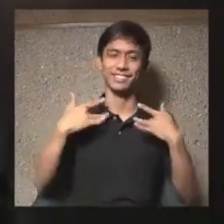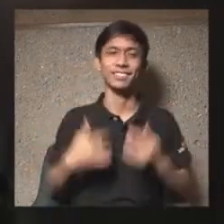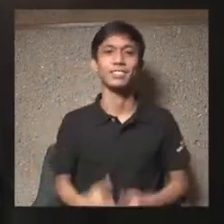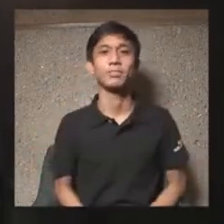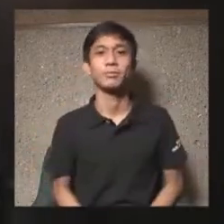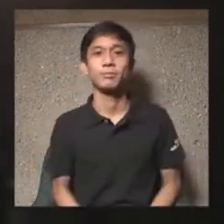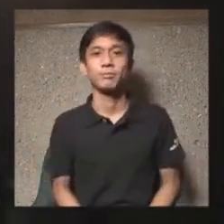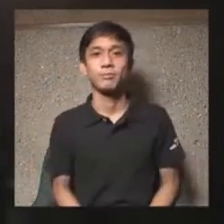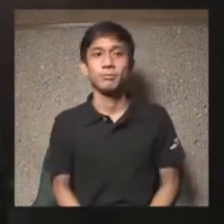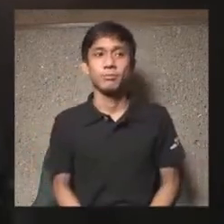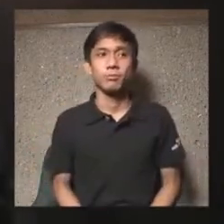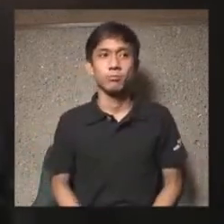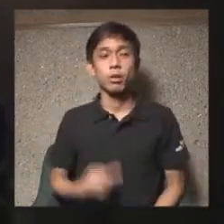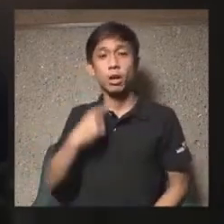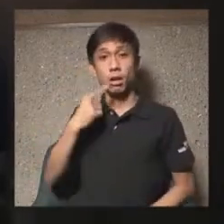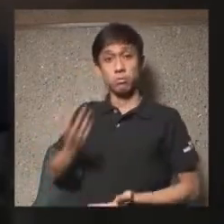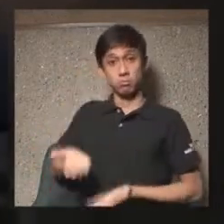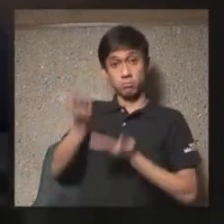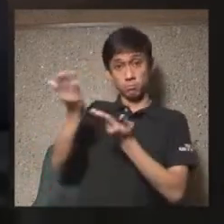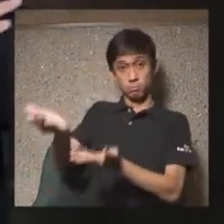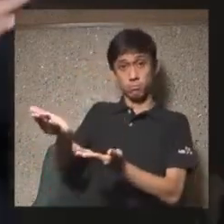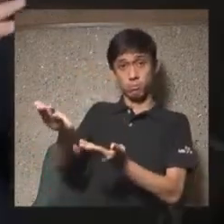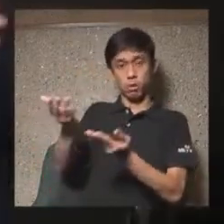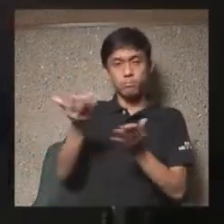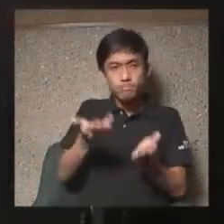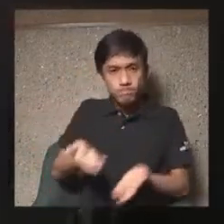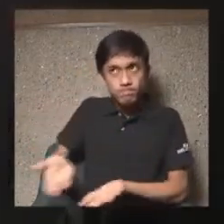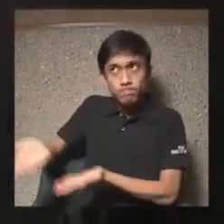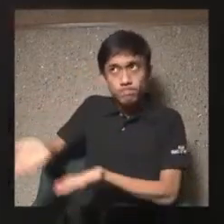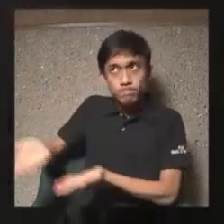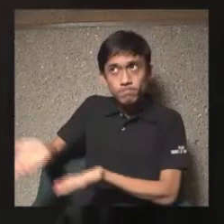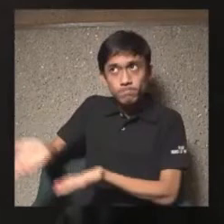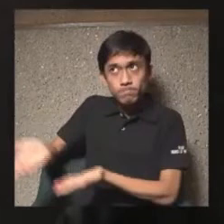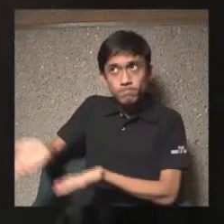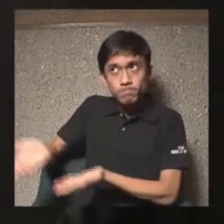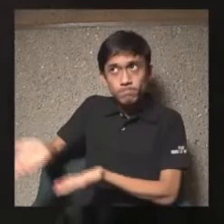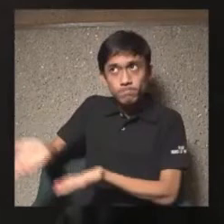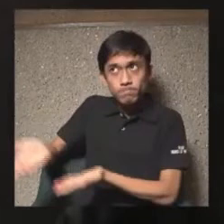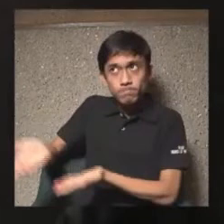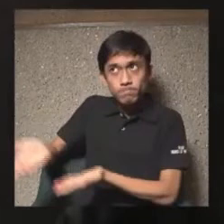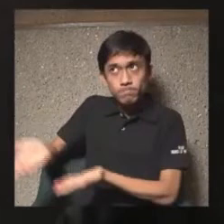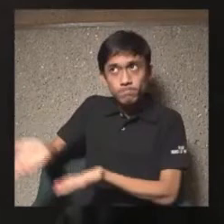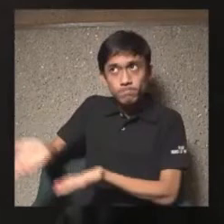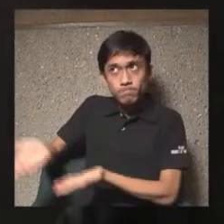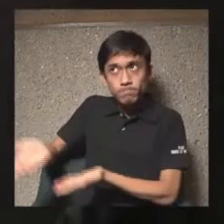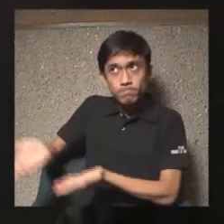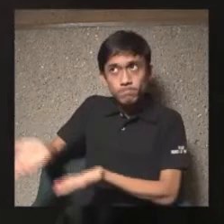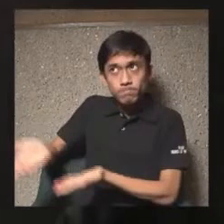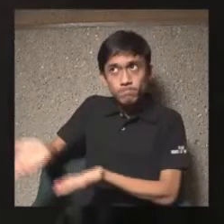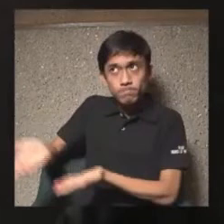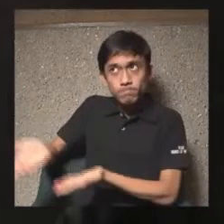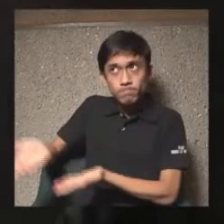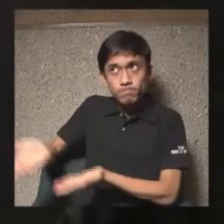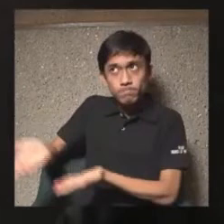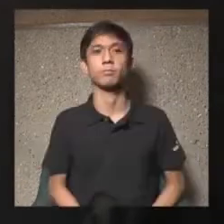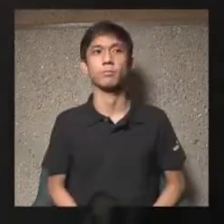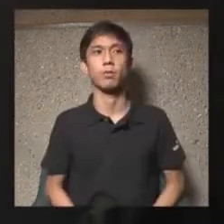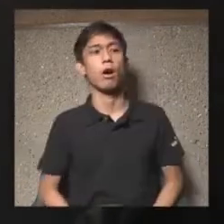girlfriend for the Lord. I was there and I was looking at him and I was listening and I was nodding my head and